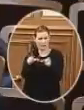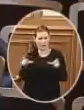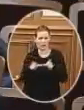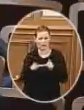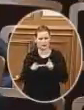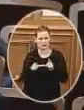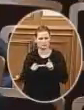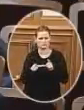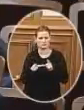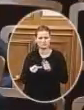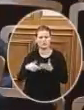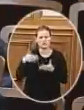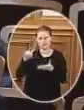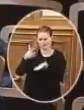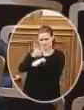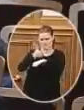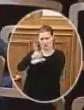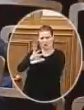to